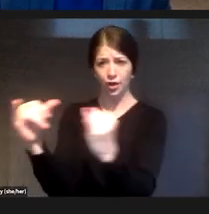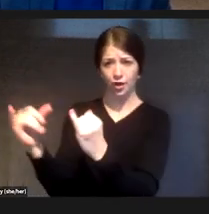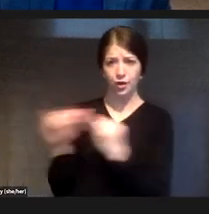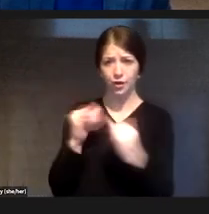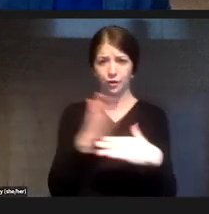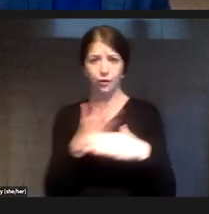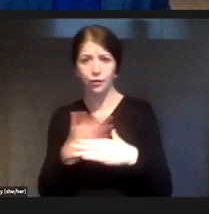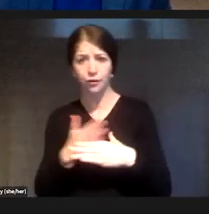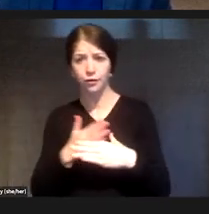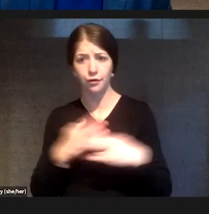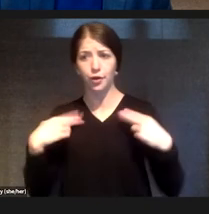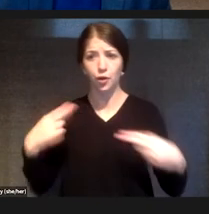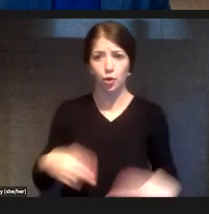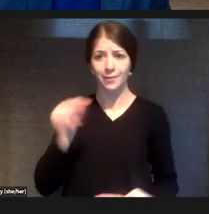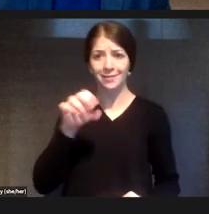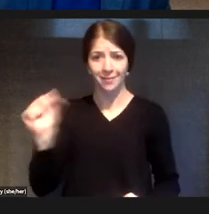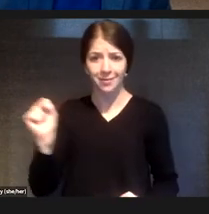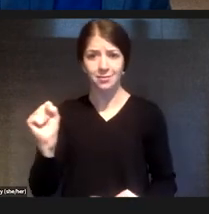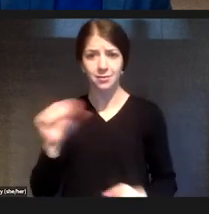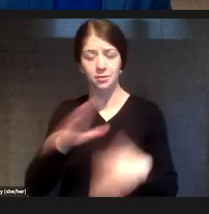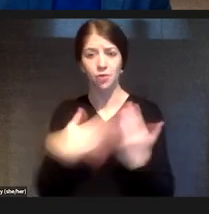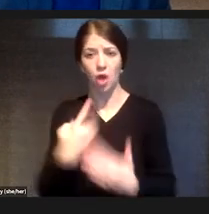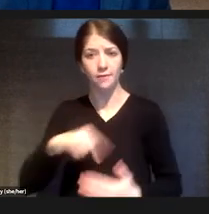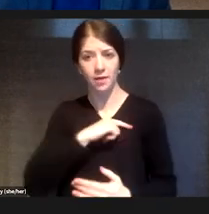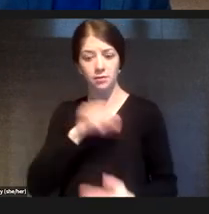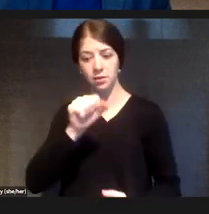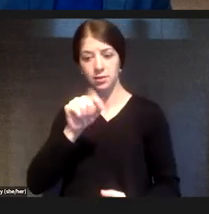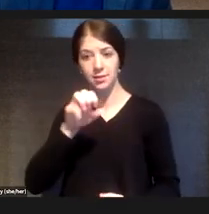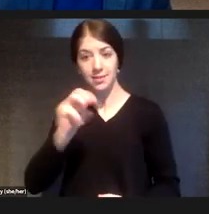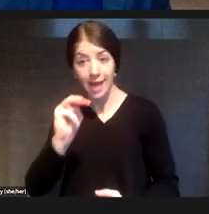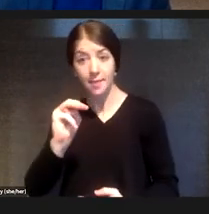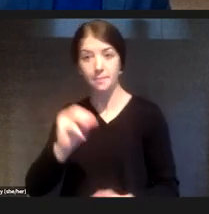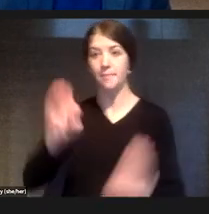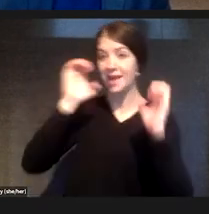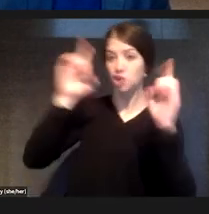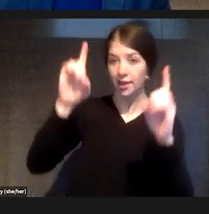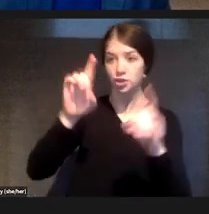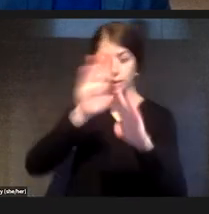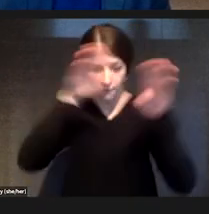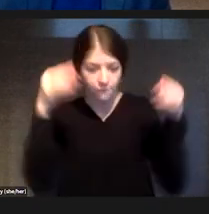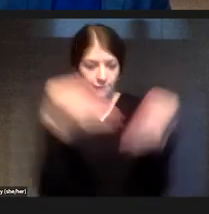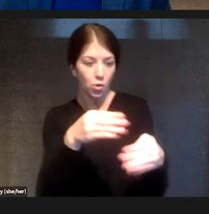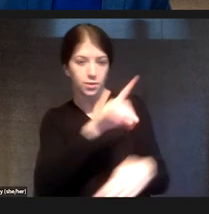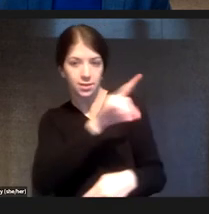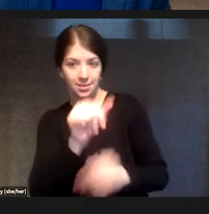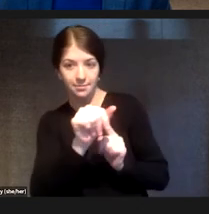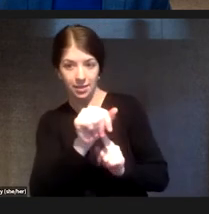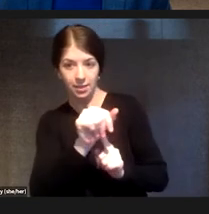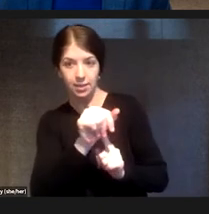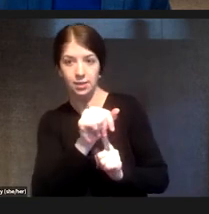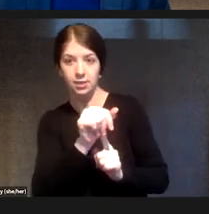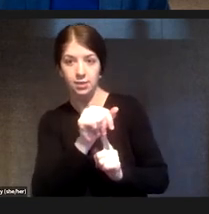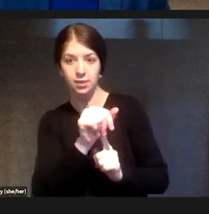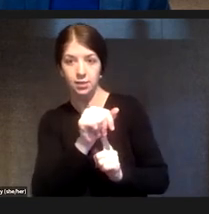if we center some of the STEM work that we do, the educational work that we do around disability, we will see that